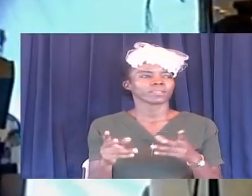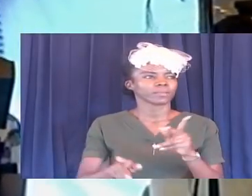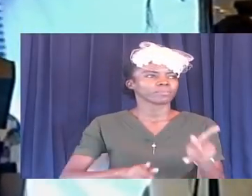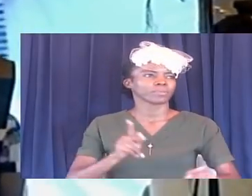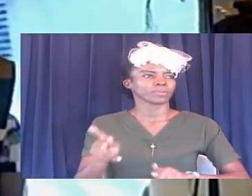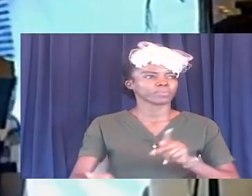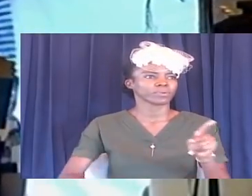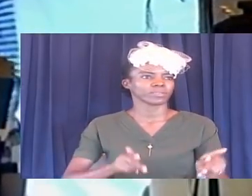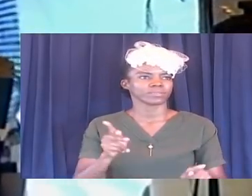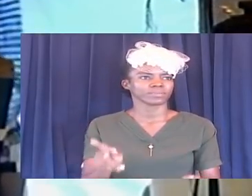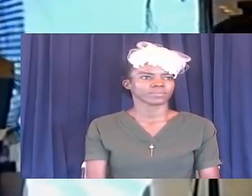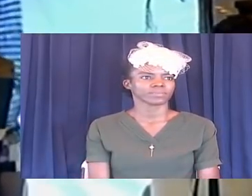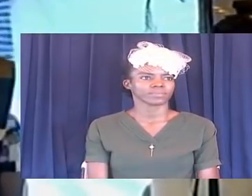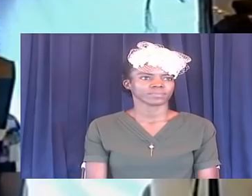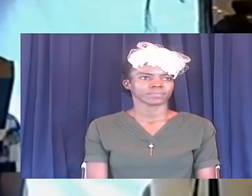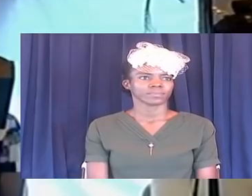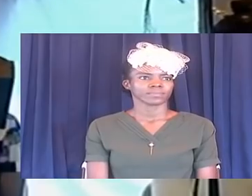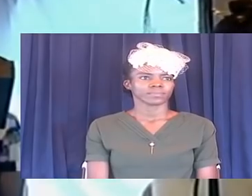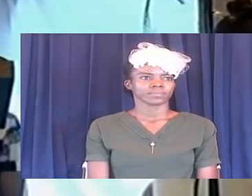And